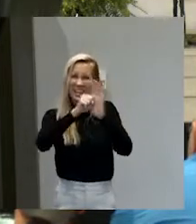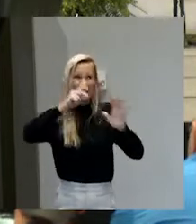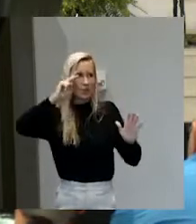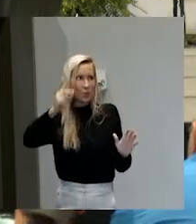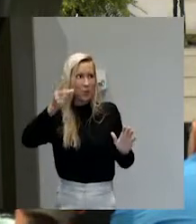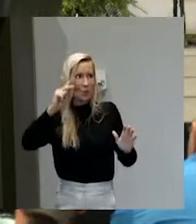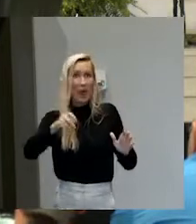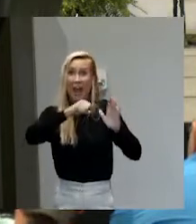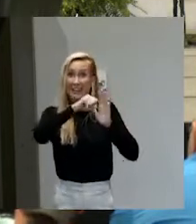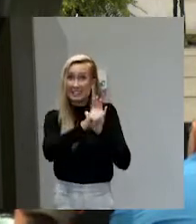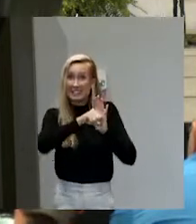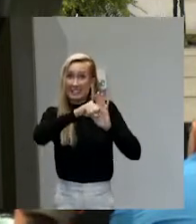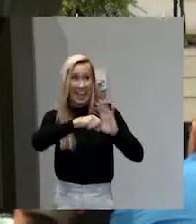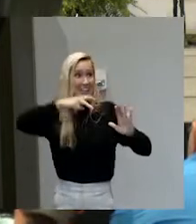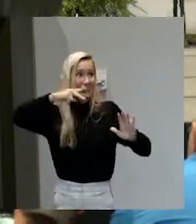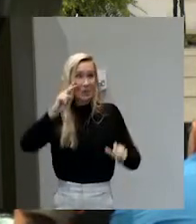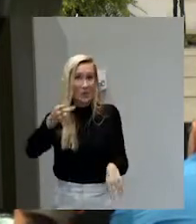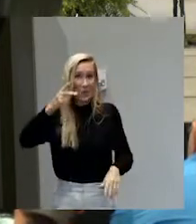2.